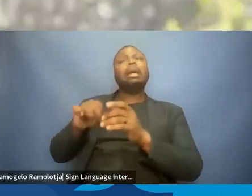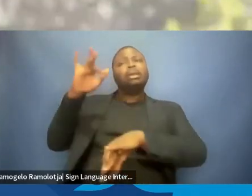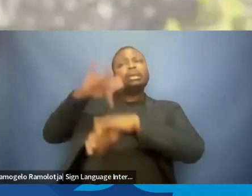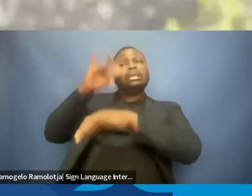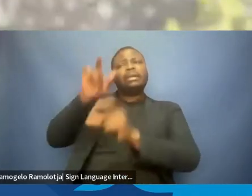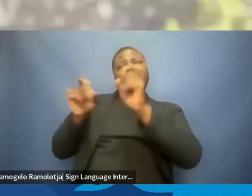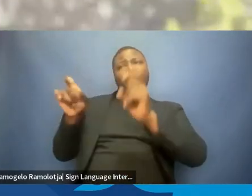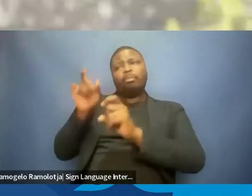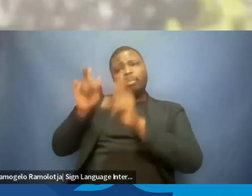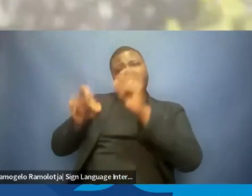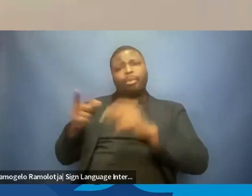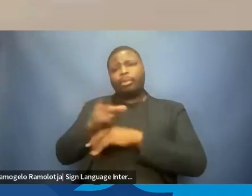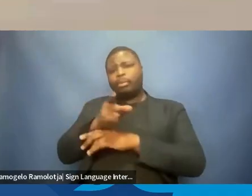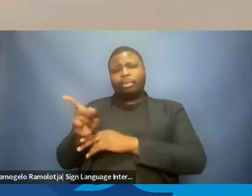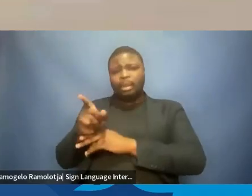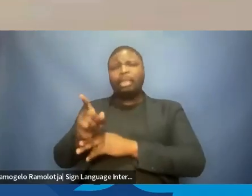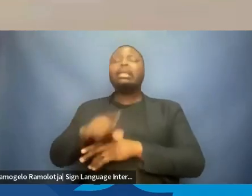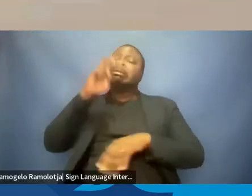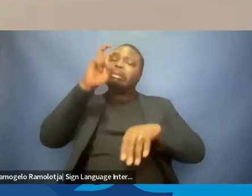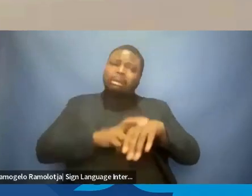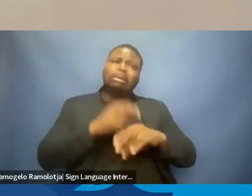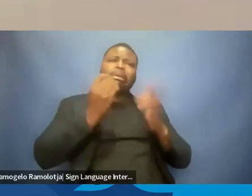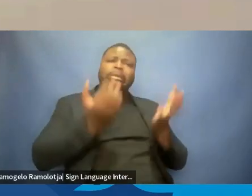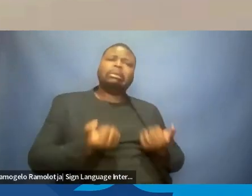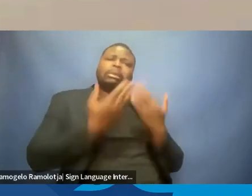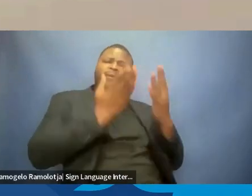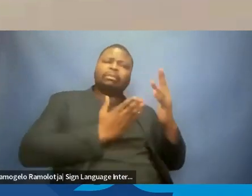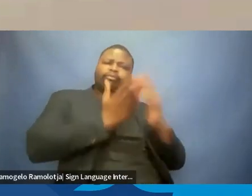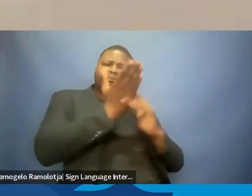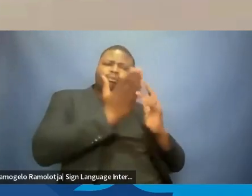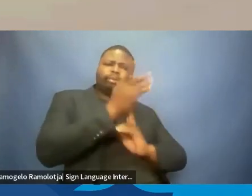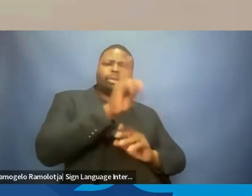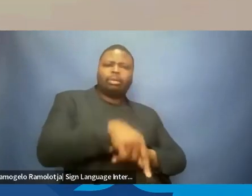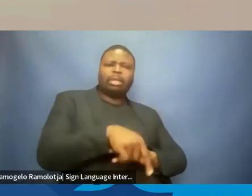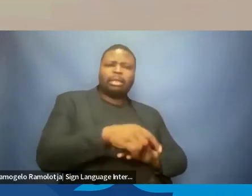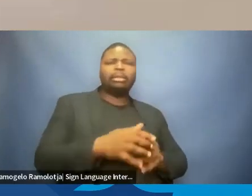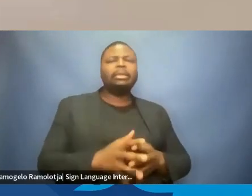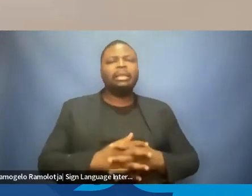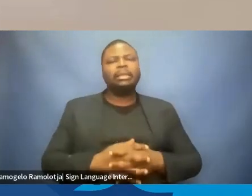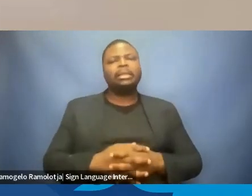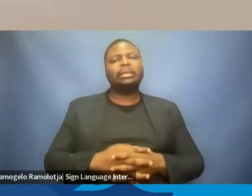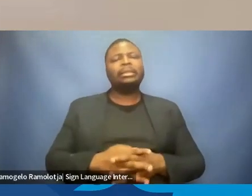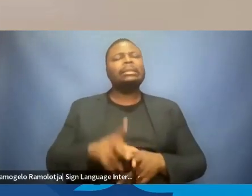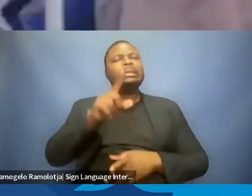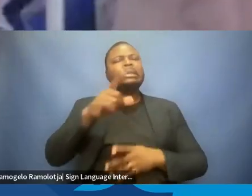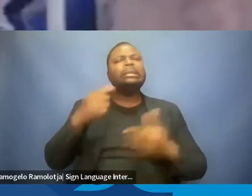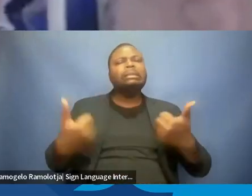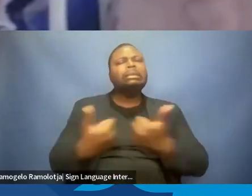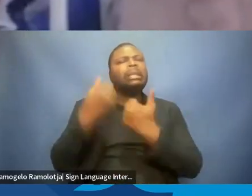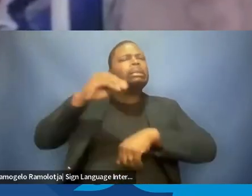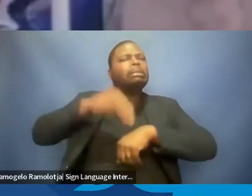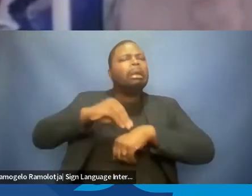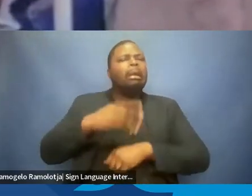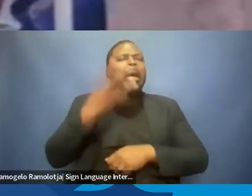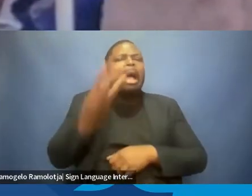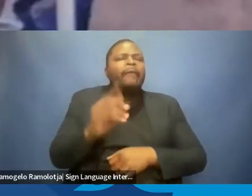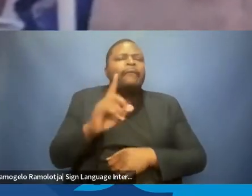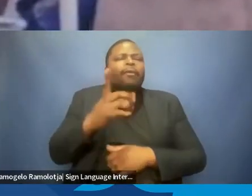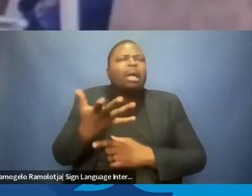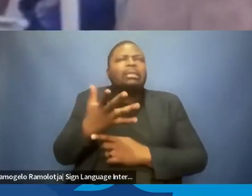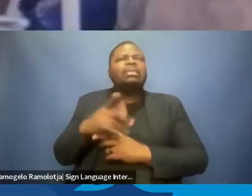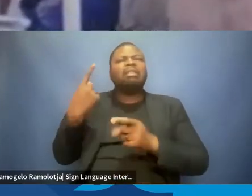freedom to access these services. The main challenges that they face daily, it's actually